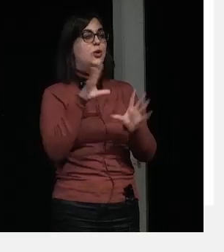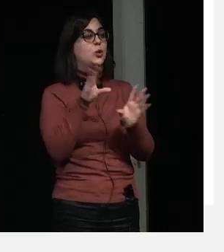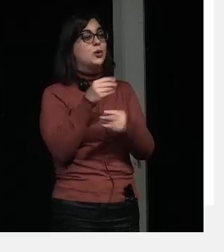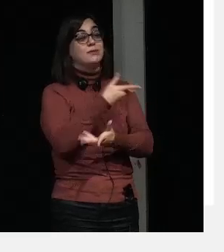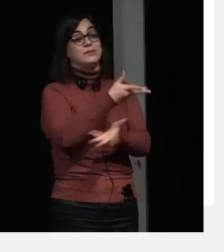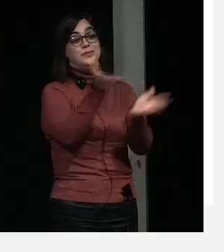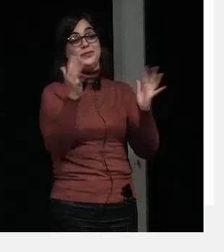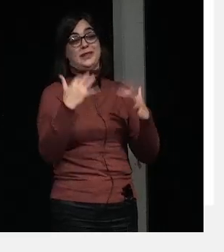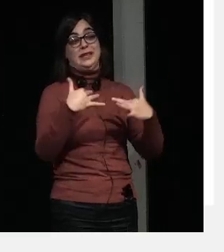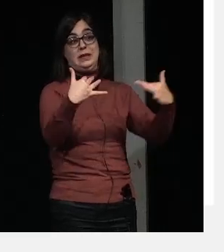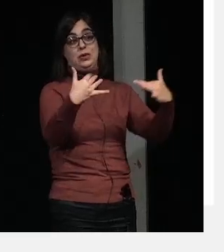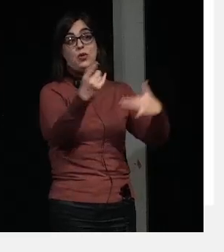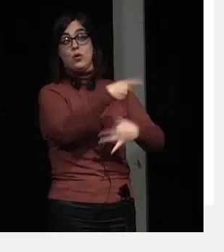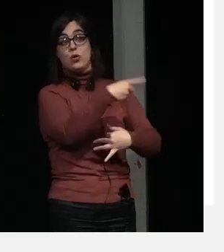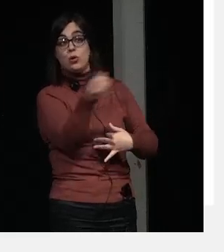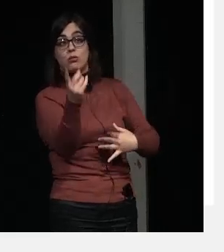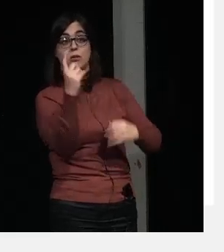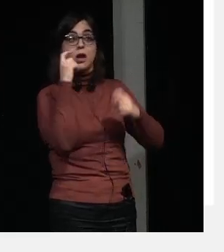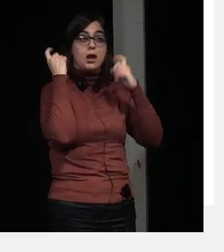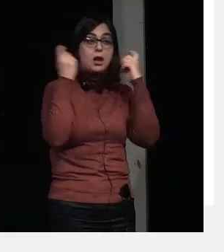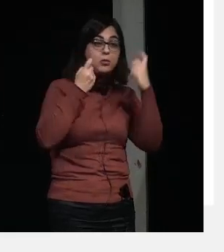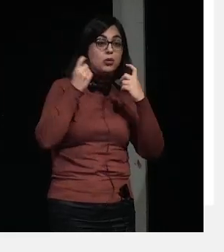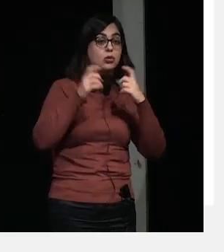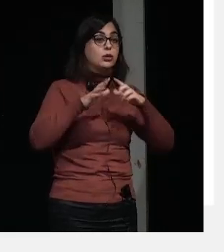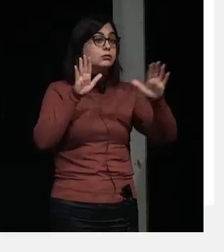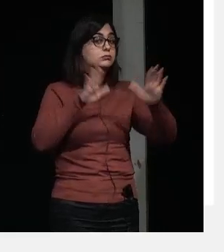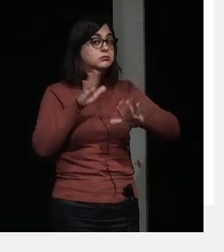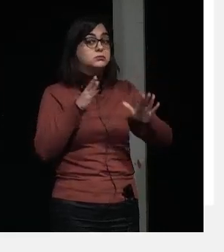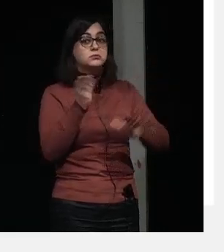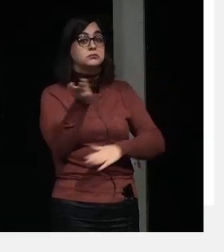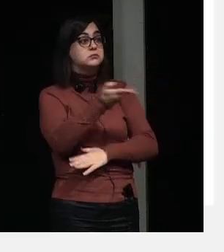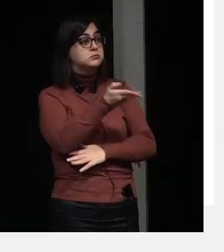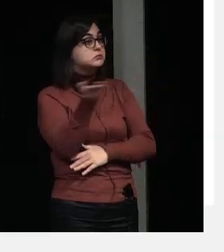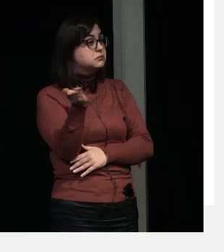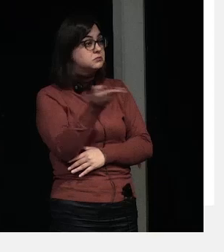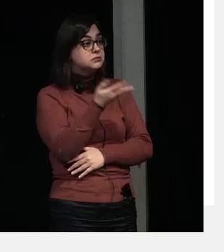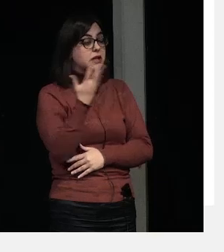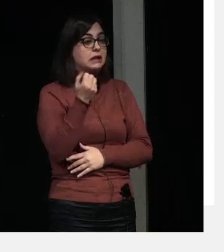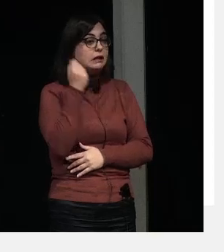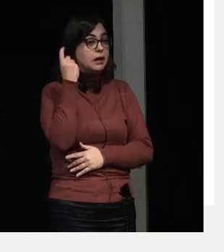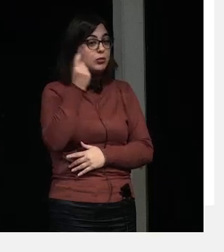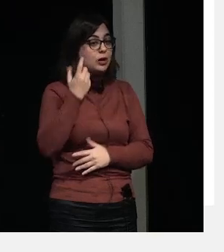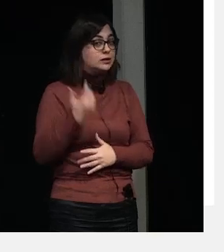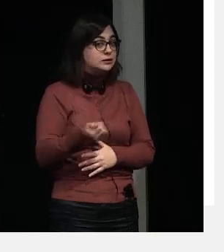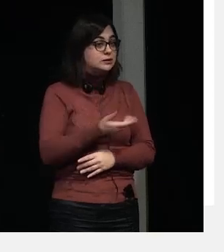questions, to have some time for them as well. Is there anyone who has a question to ask?